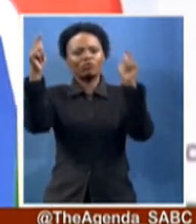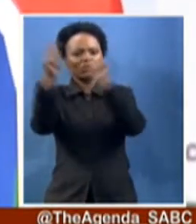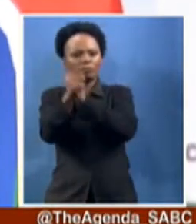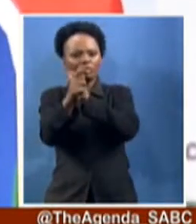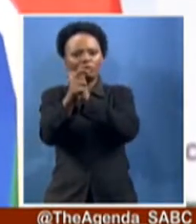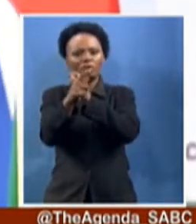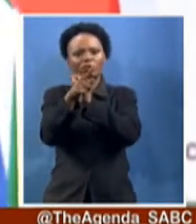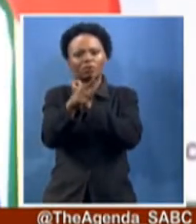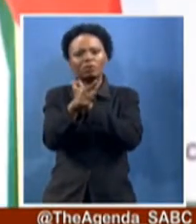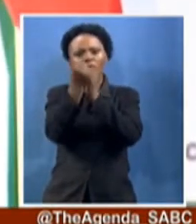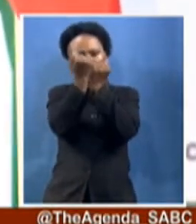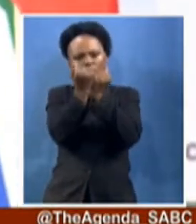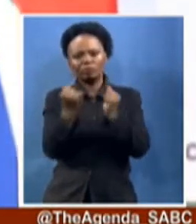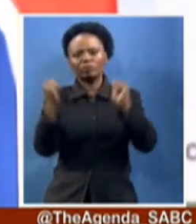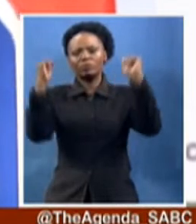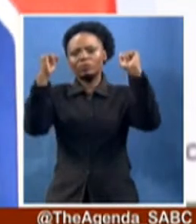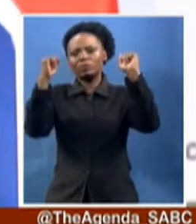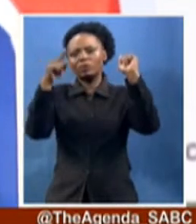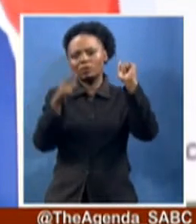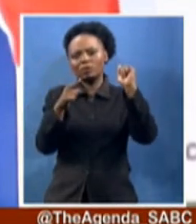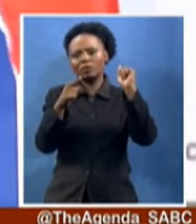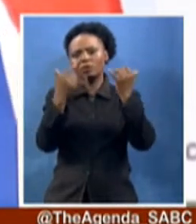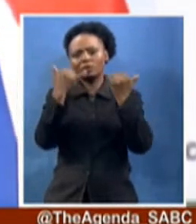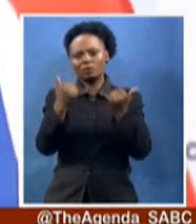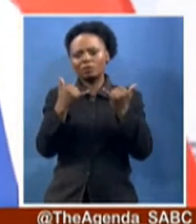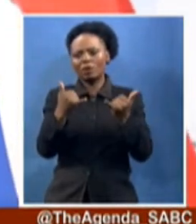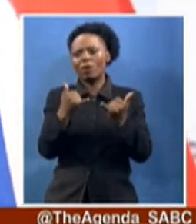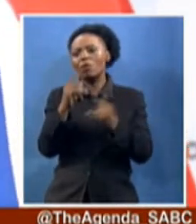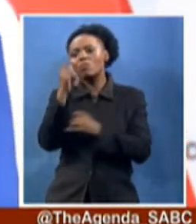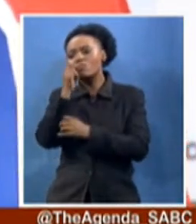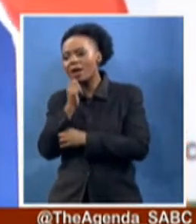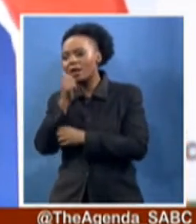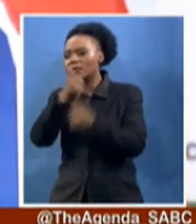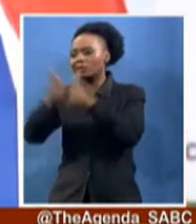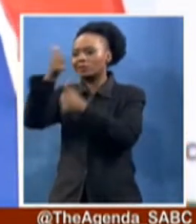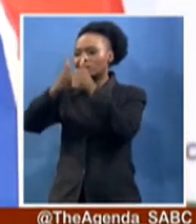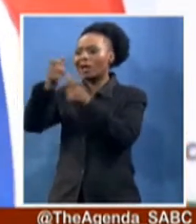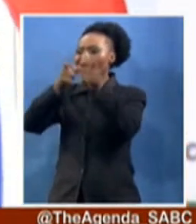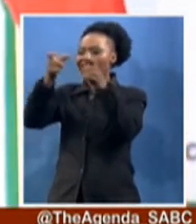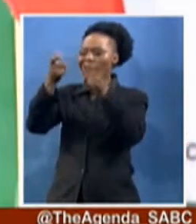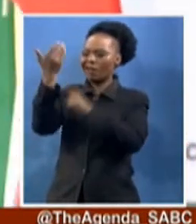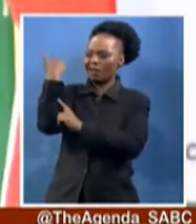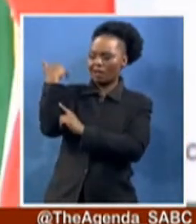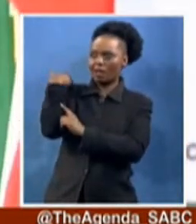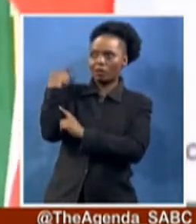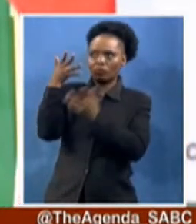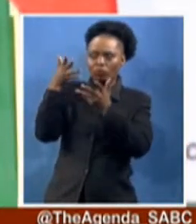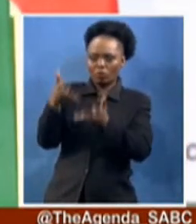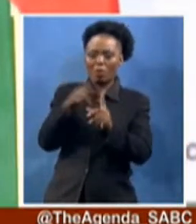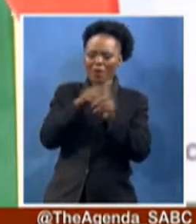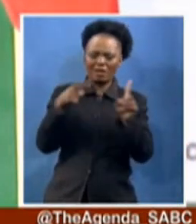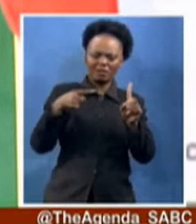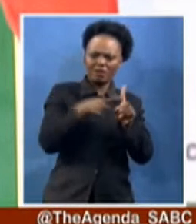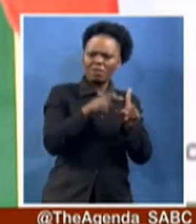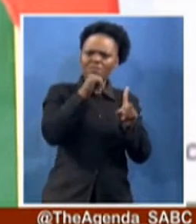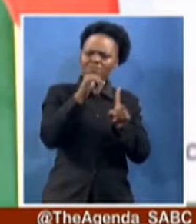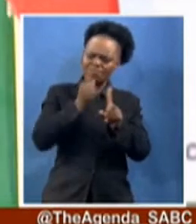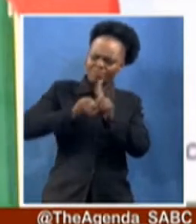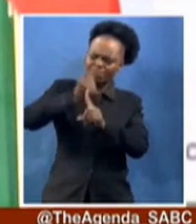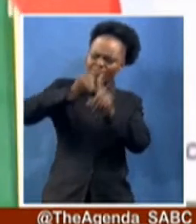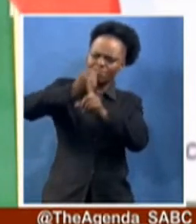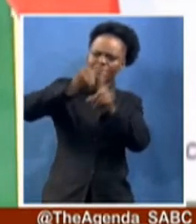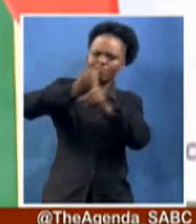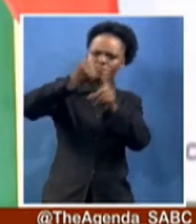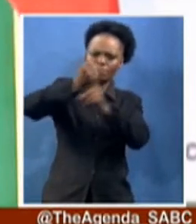patriarchal and male-dominated. We thought she needed to be honored this way in